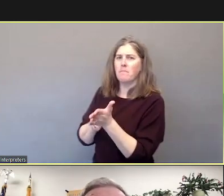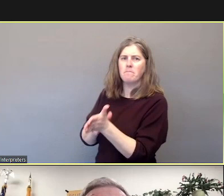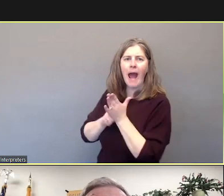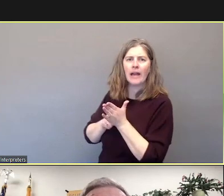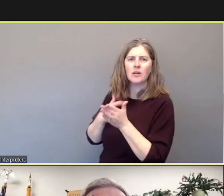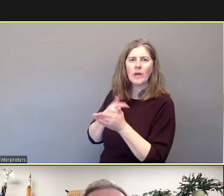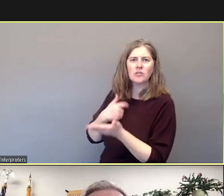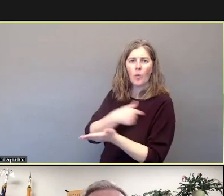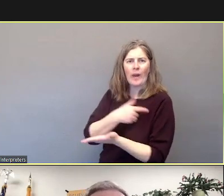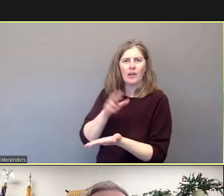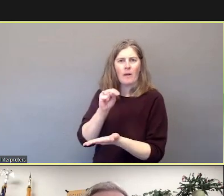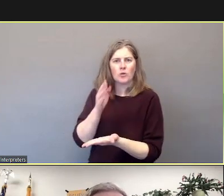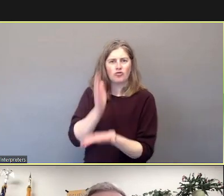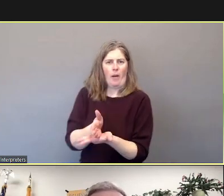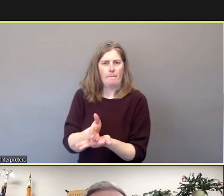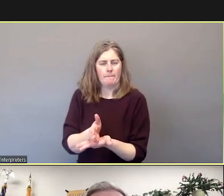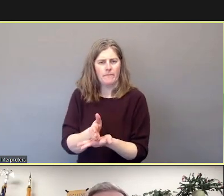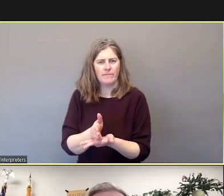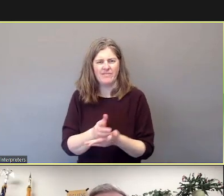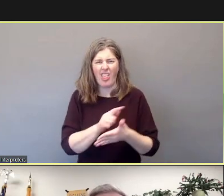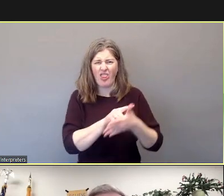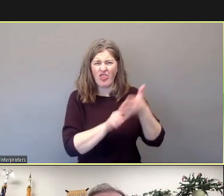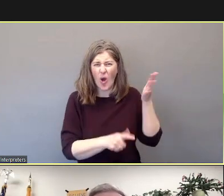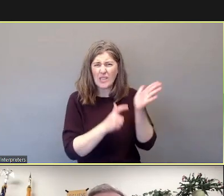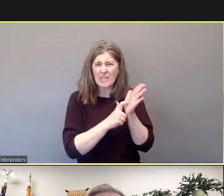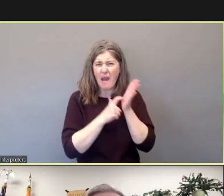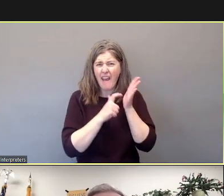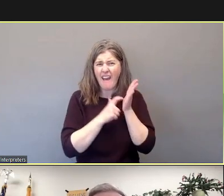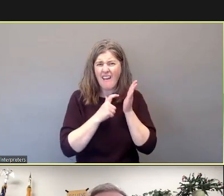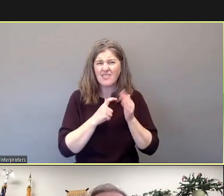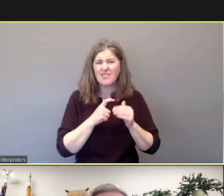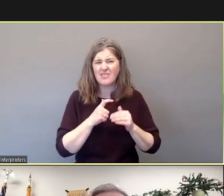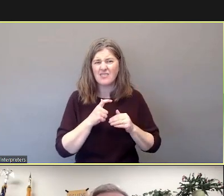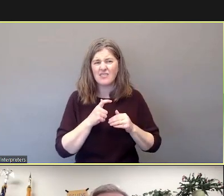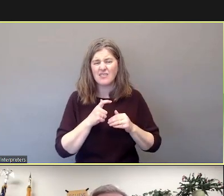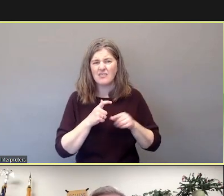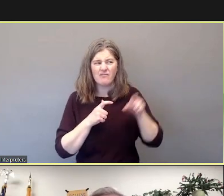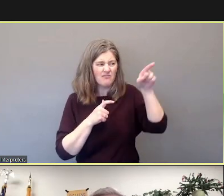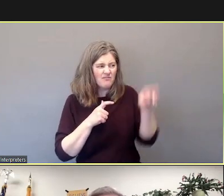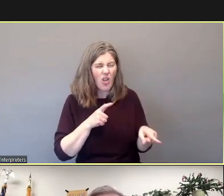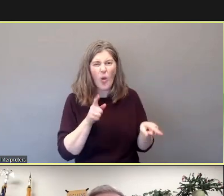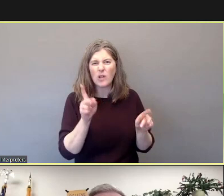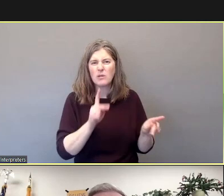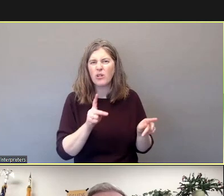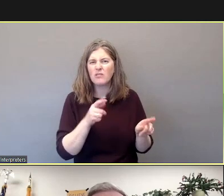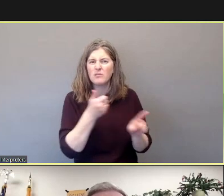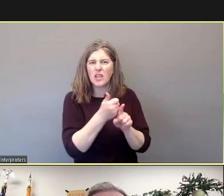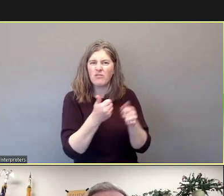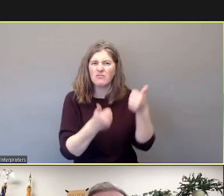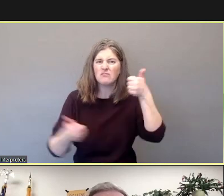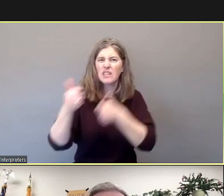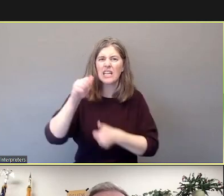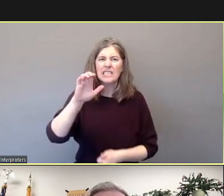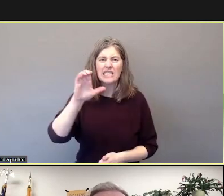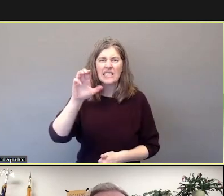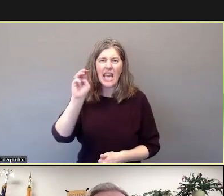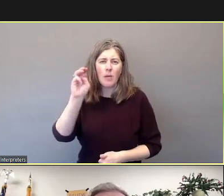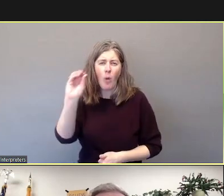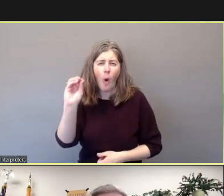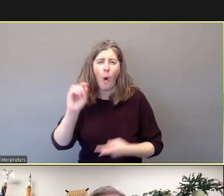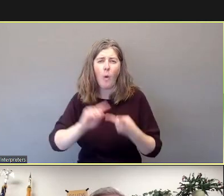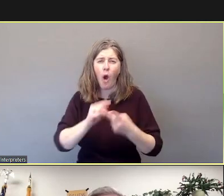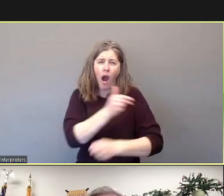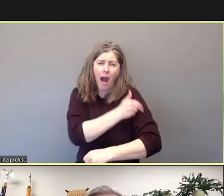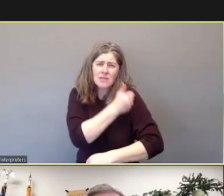mask mandate, it turns out none of those are hospital administrators or chief medical officers from a hospital